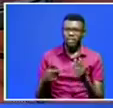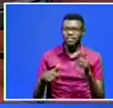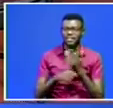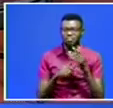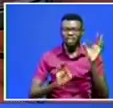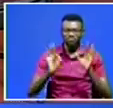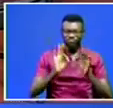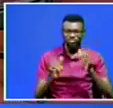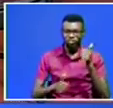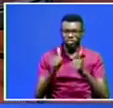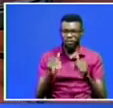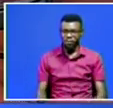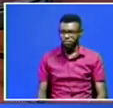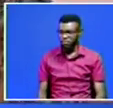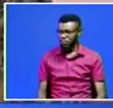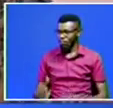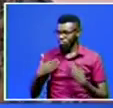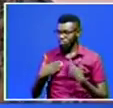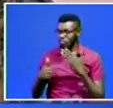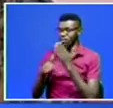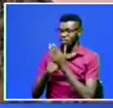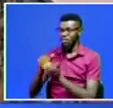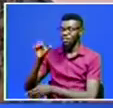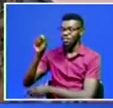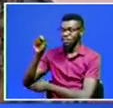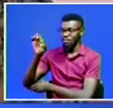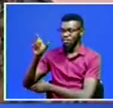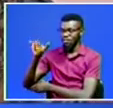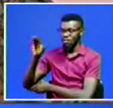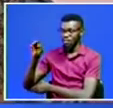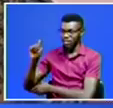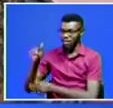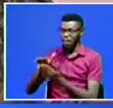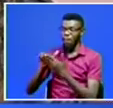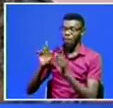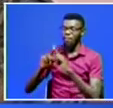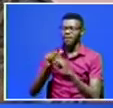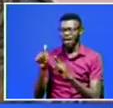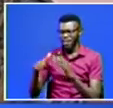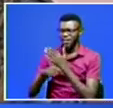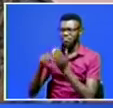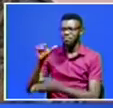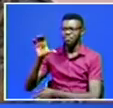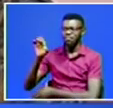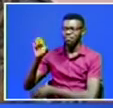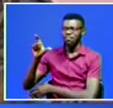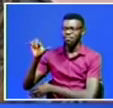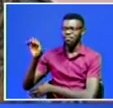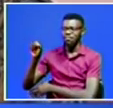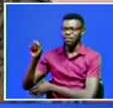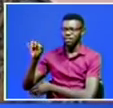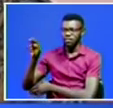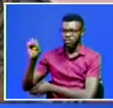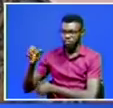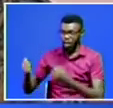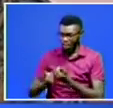name? Mostly they call me Selina, but yeah. Some do call me Celestine. Is Selina rubbing off? If I randomly